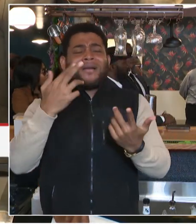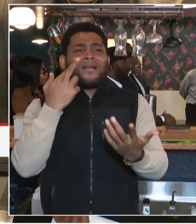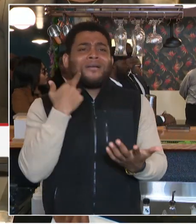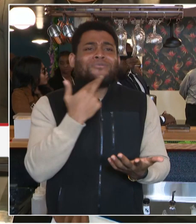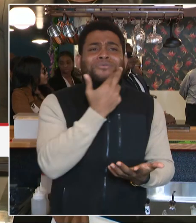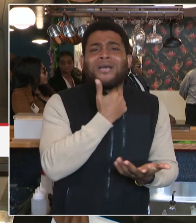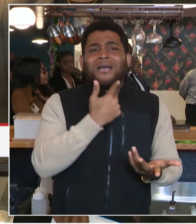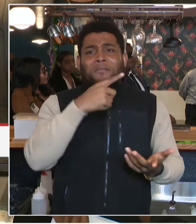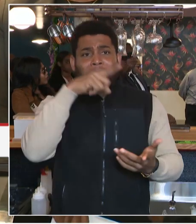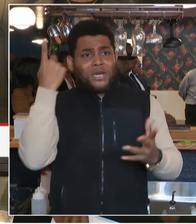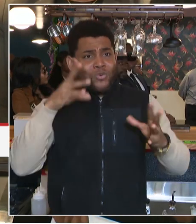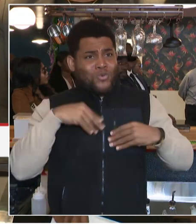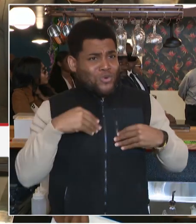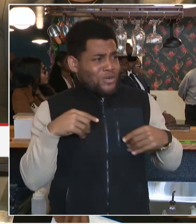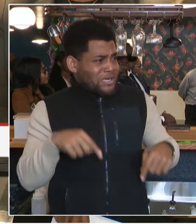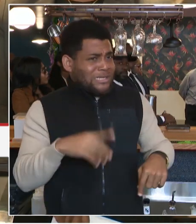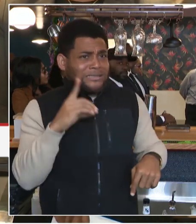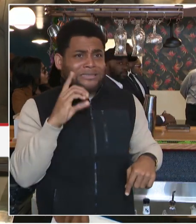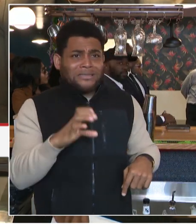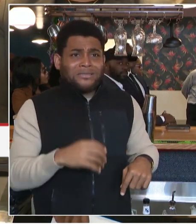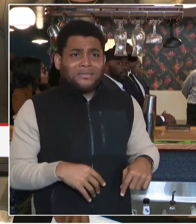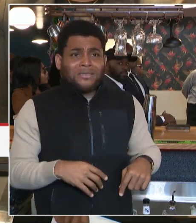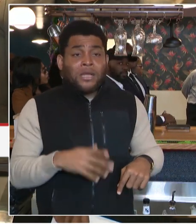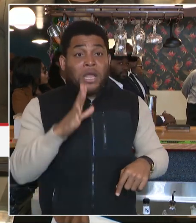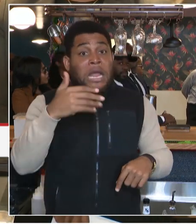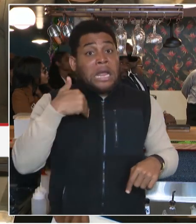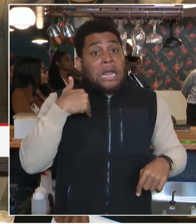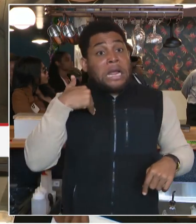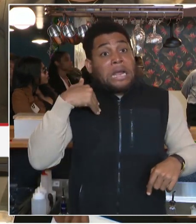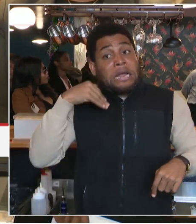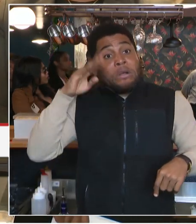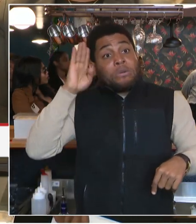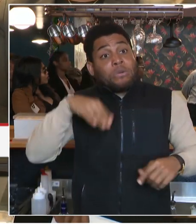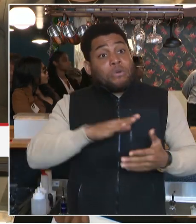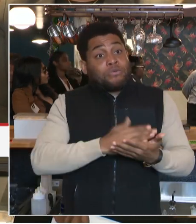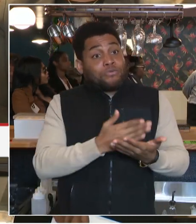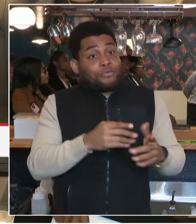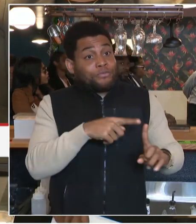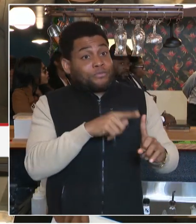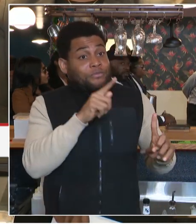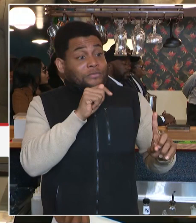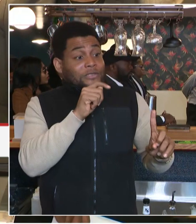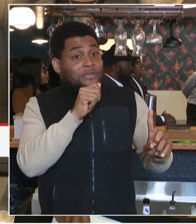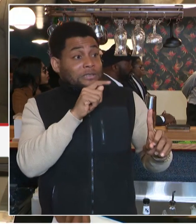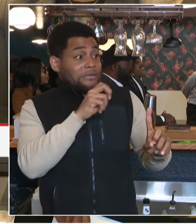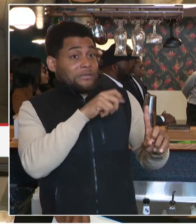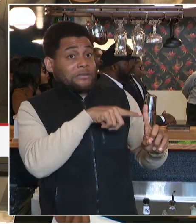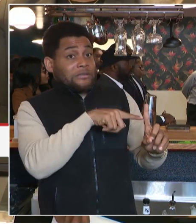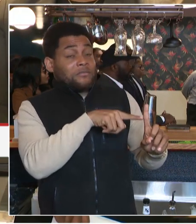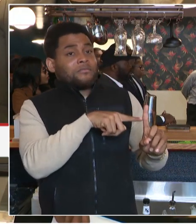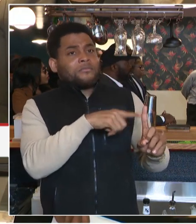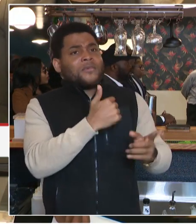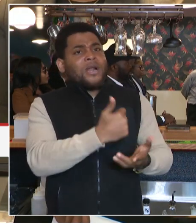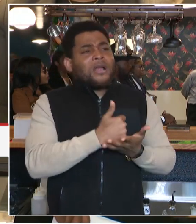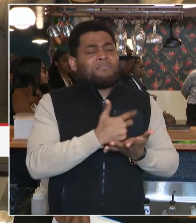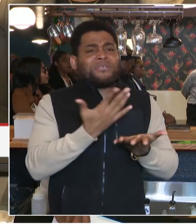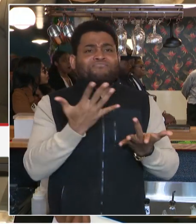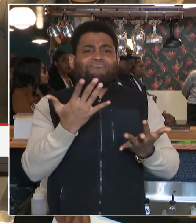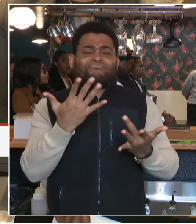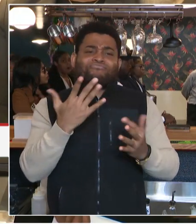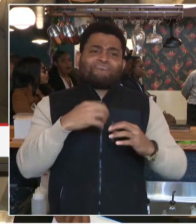I know Chef Tate, one of the co-founders of DMV Restaurant Week, will share more about what's going on and how